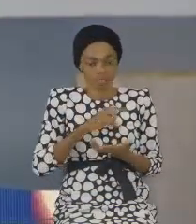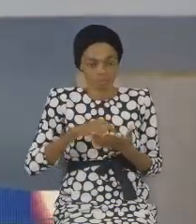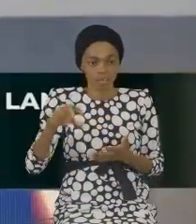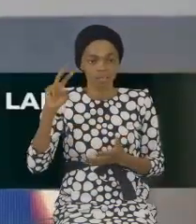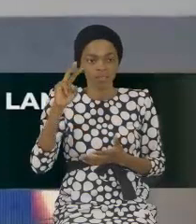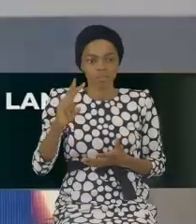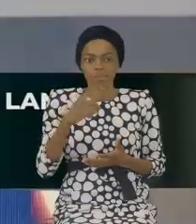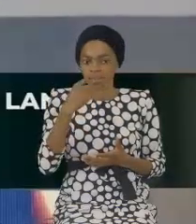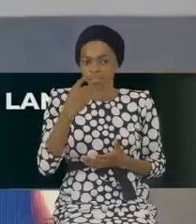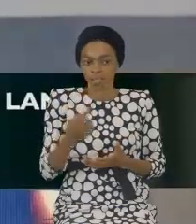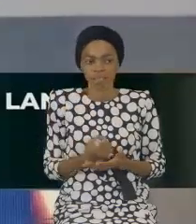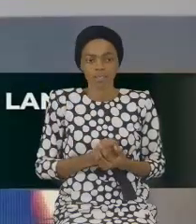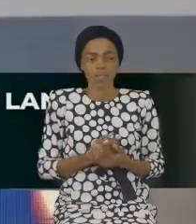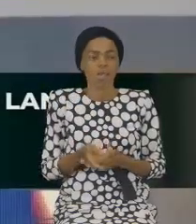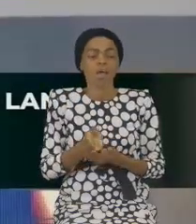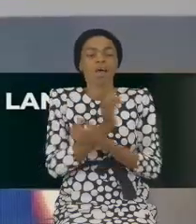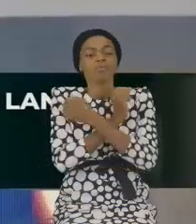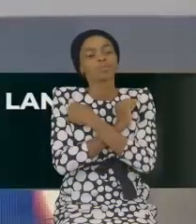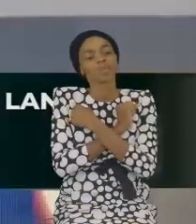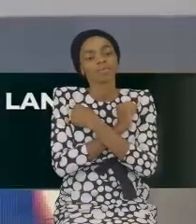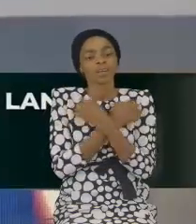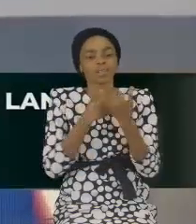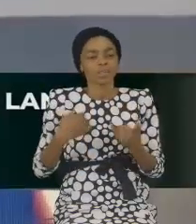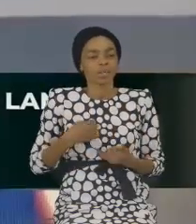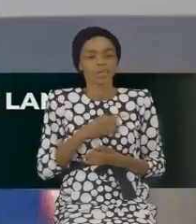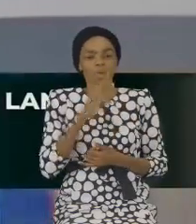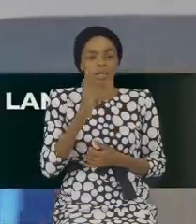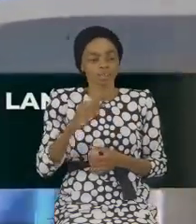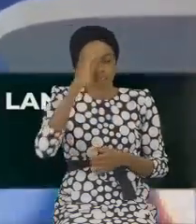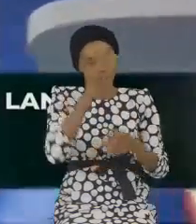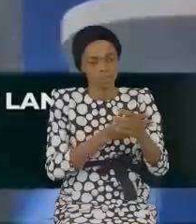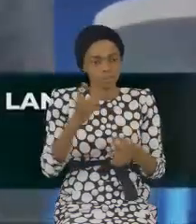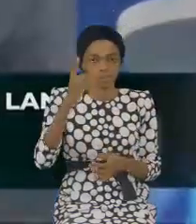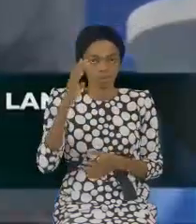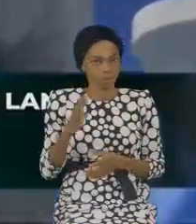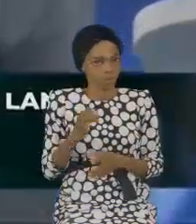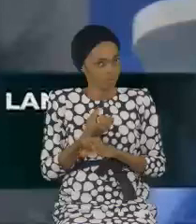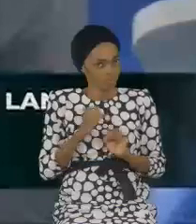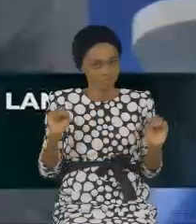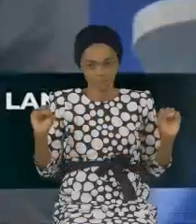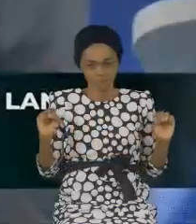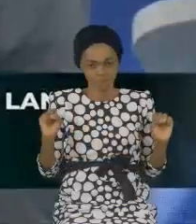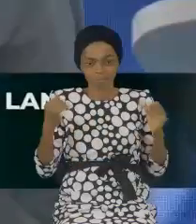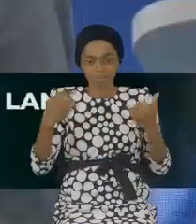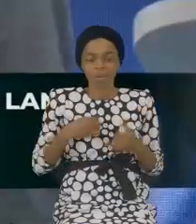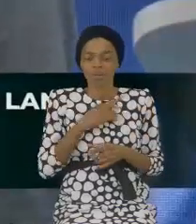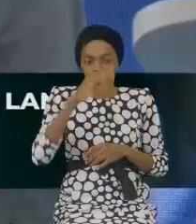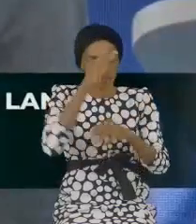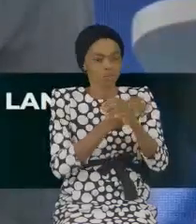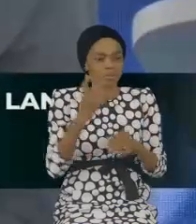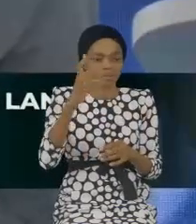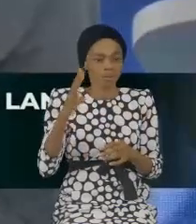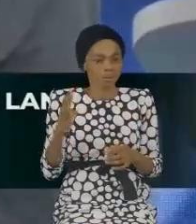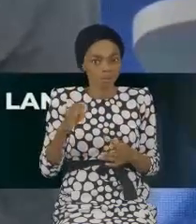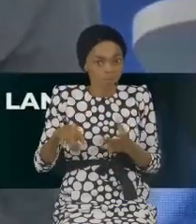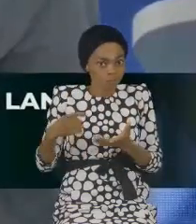it says in verse 2, beloved, now are we the sons of God, justified. Now are we the sons of God